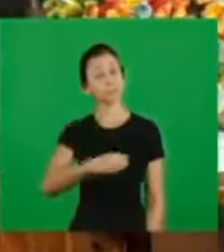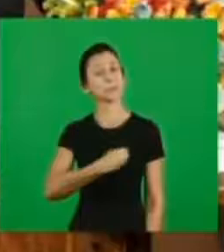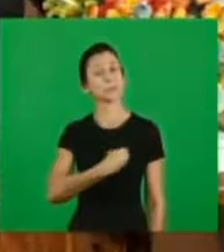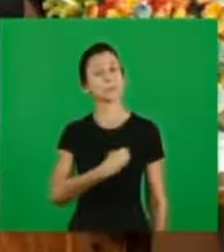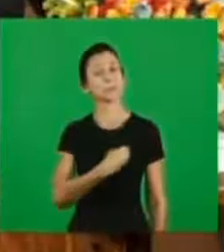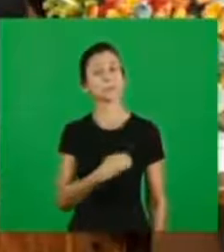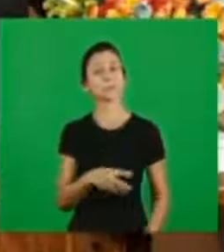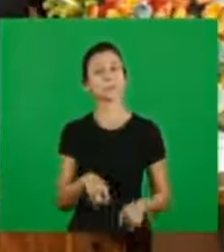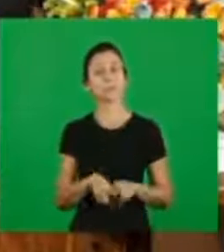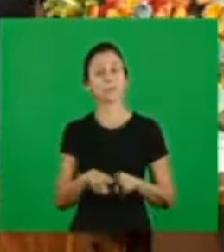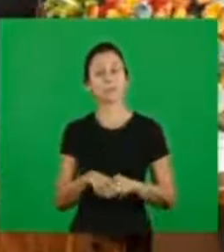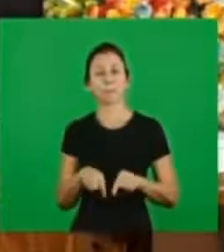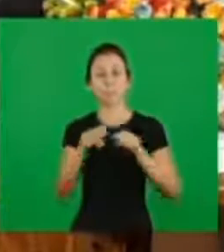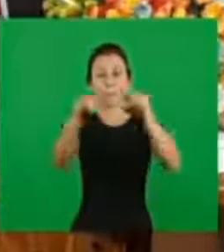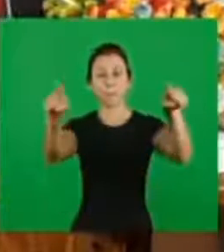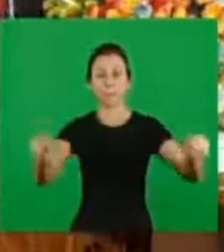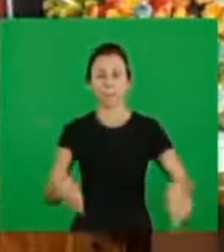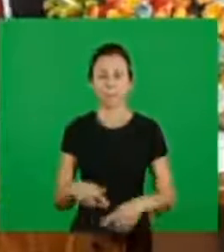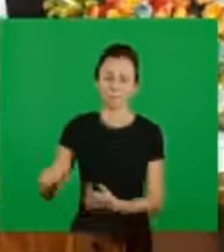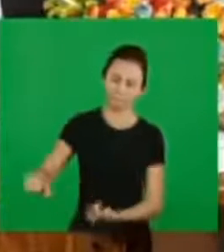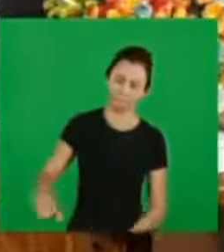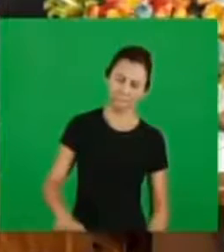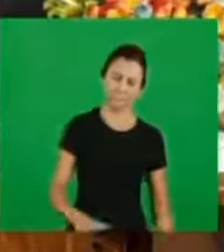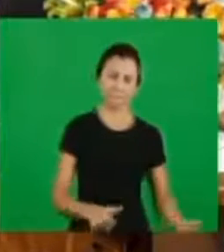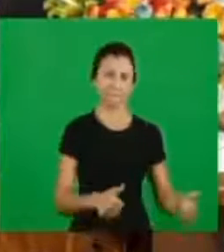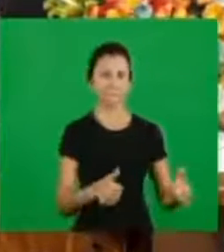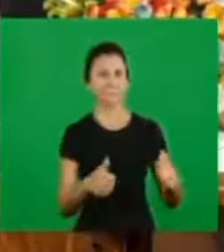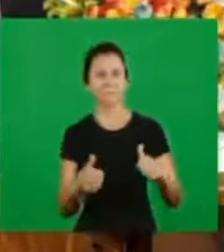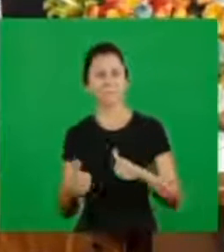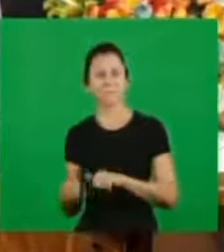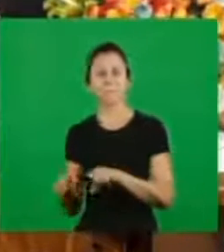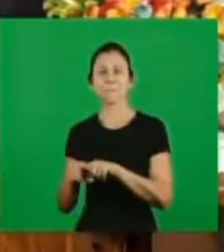Jaburuna. We have